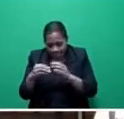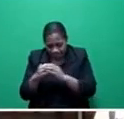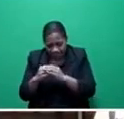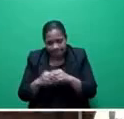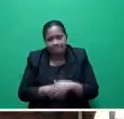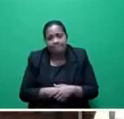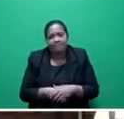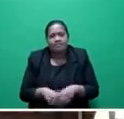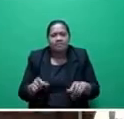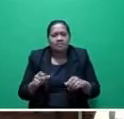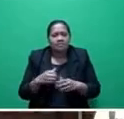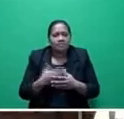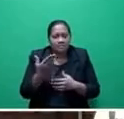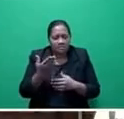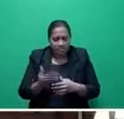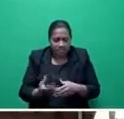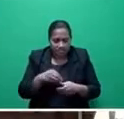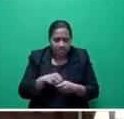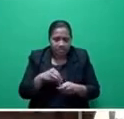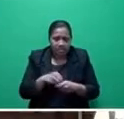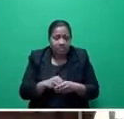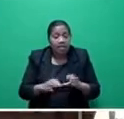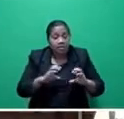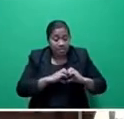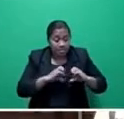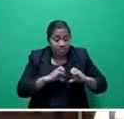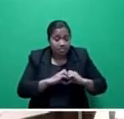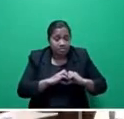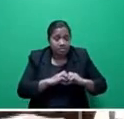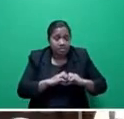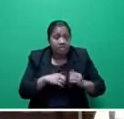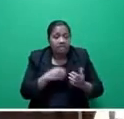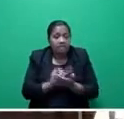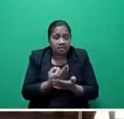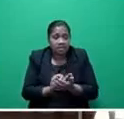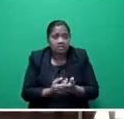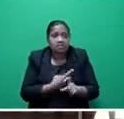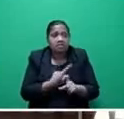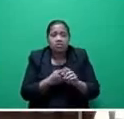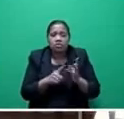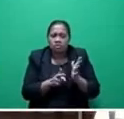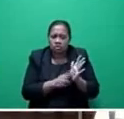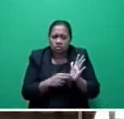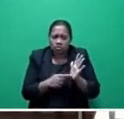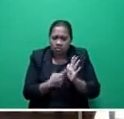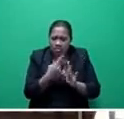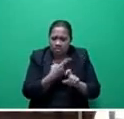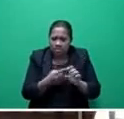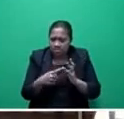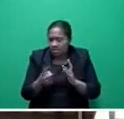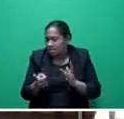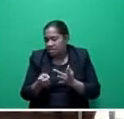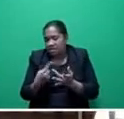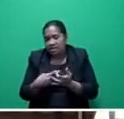sir, include the Credit Corporation Fiji Limited, BSP Finance, Contiki Finance, and Merchant Finance. FDB